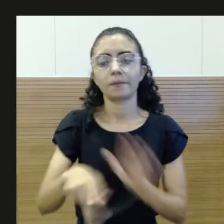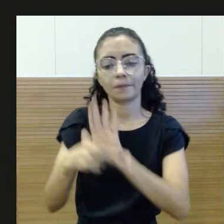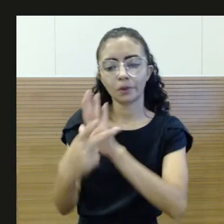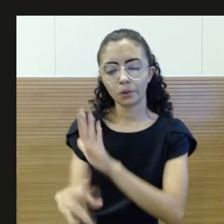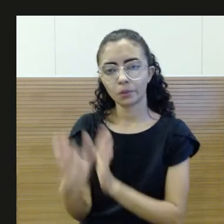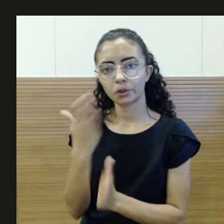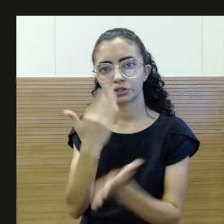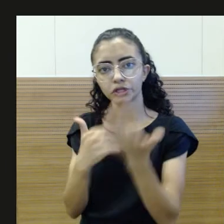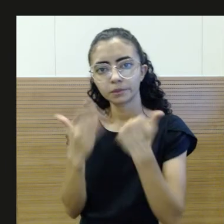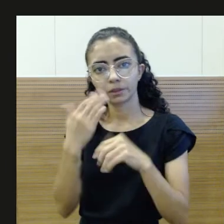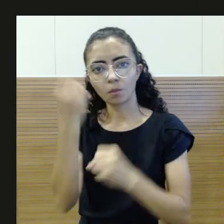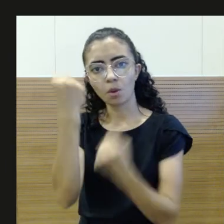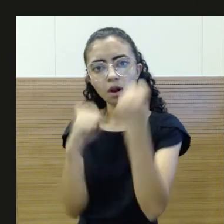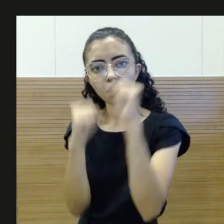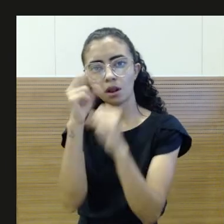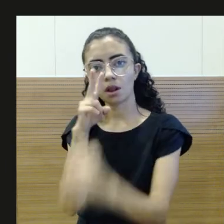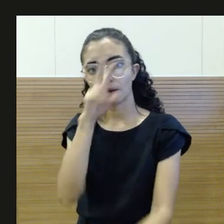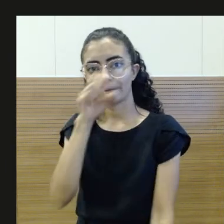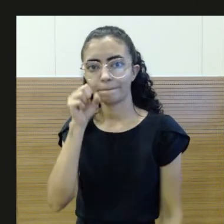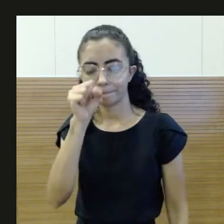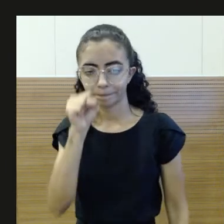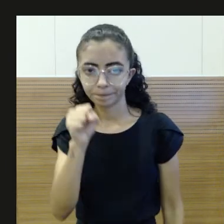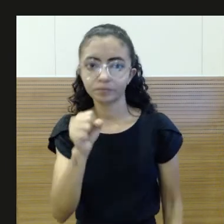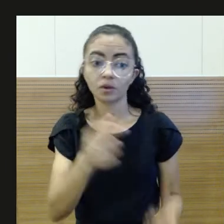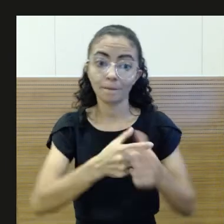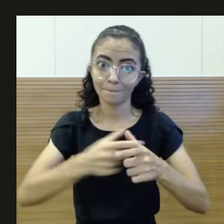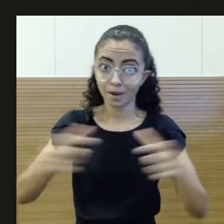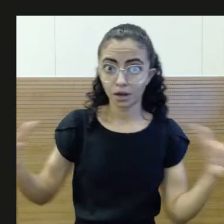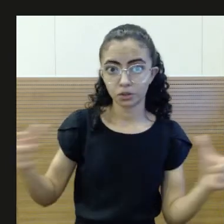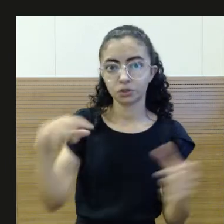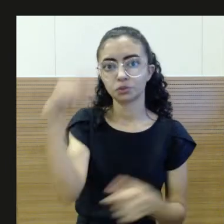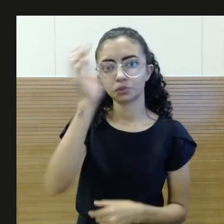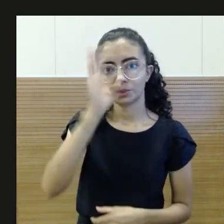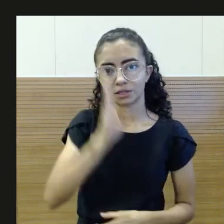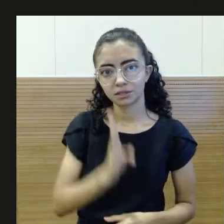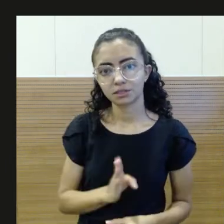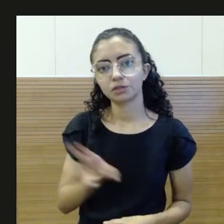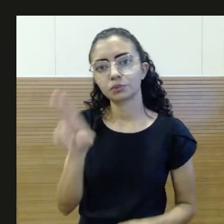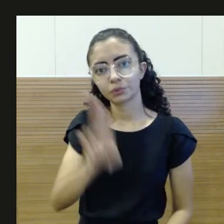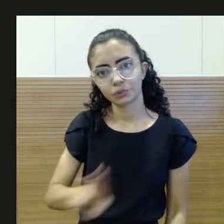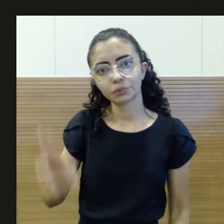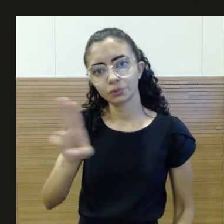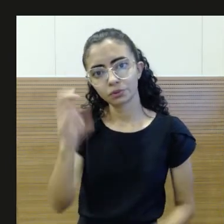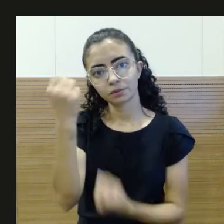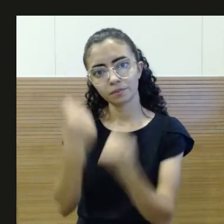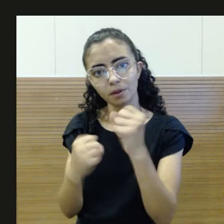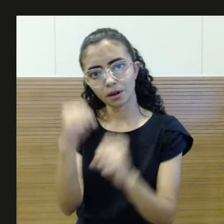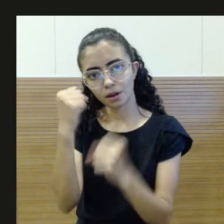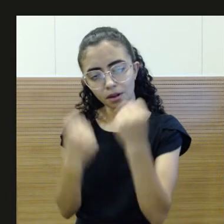of ultra-processed food. And this is our recommendation